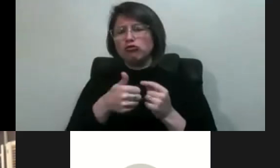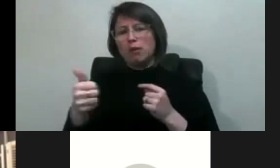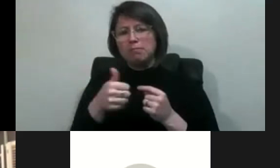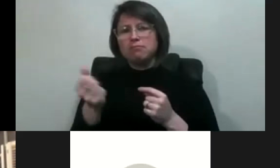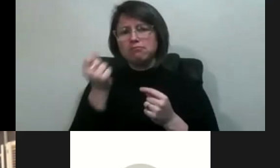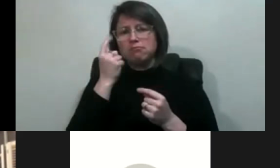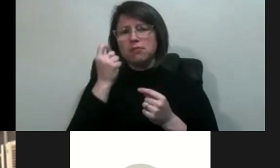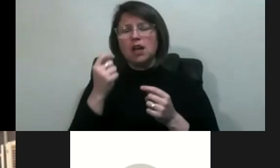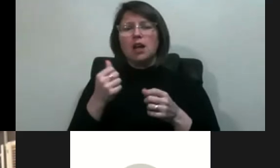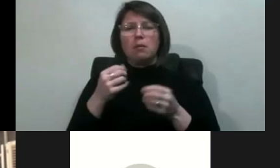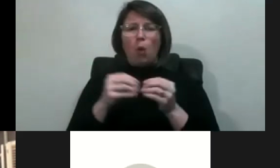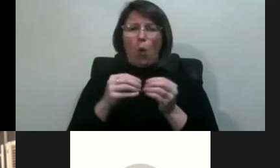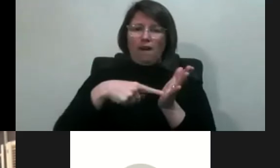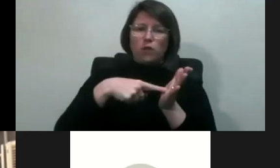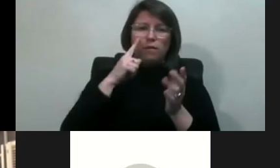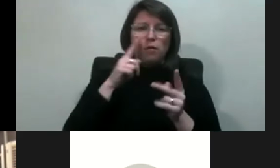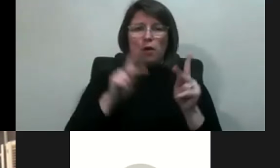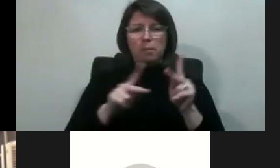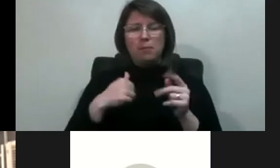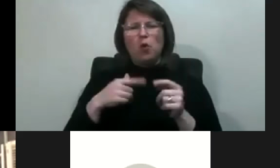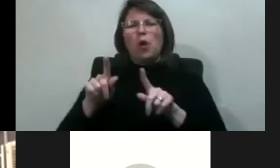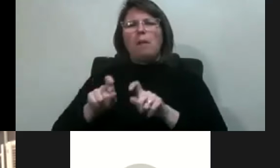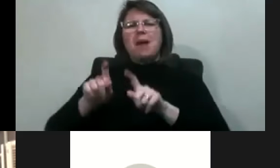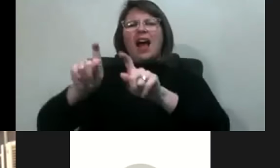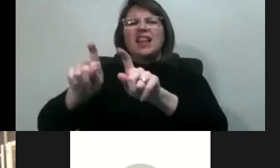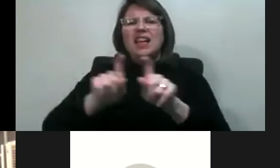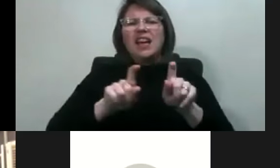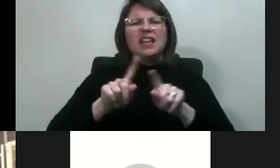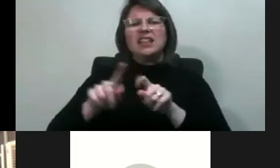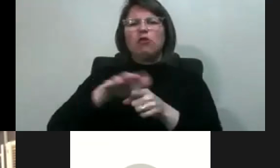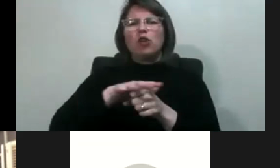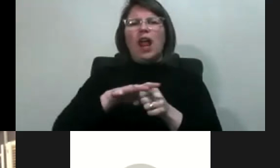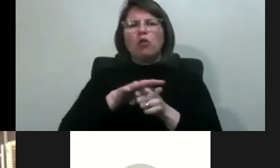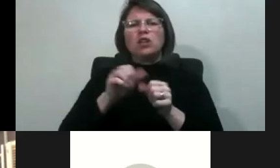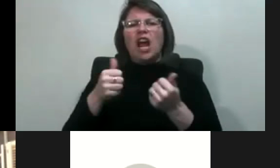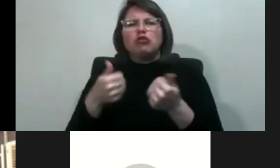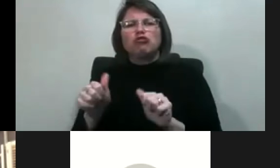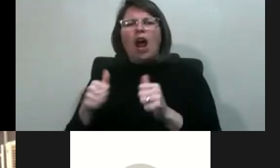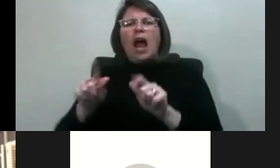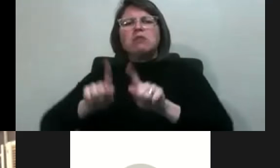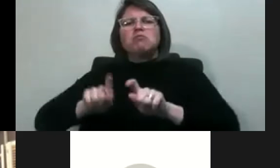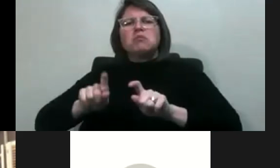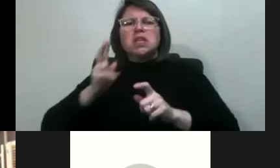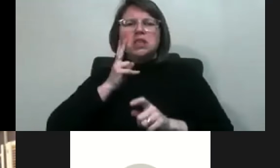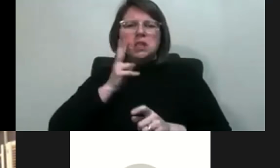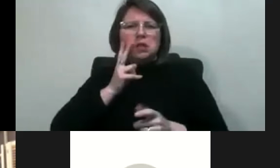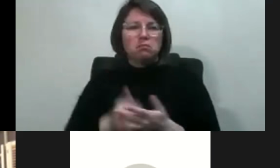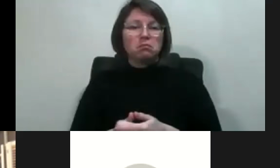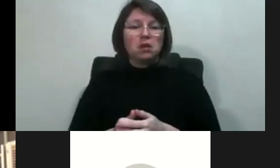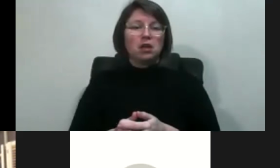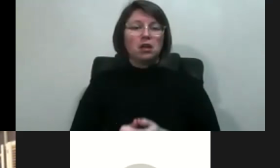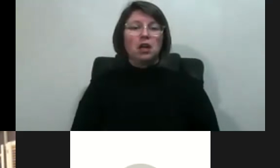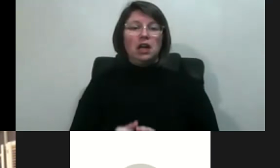more affordable for people, and are piloting areas where we think that we can try those things out and then figure out how to roll them out when they make